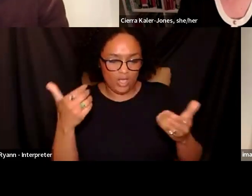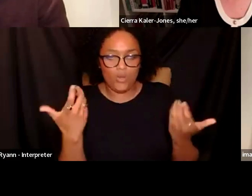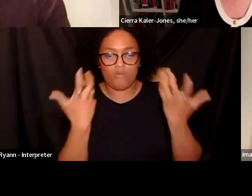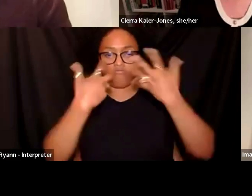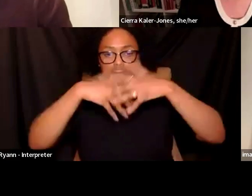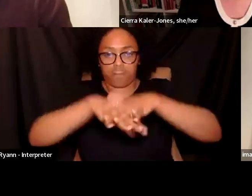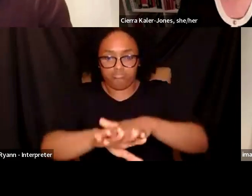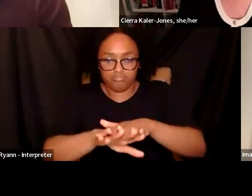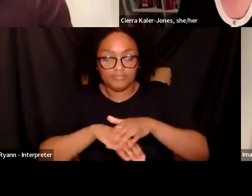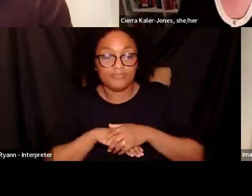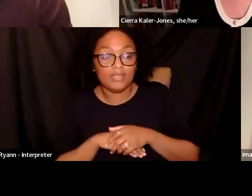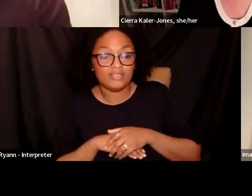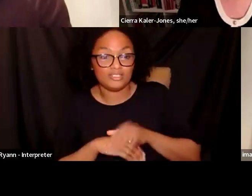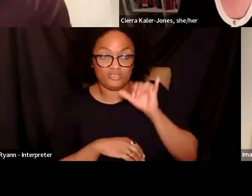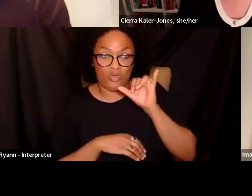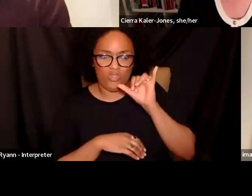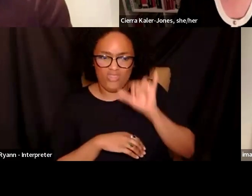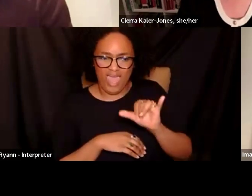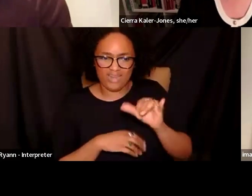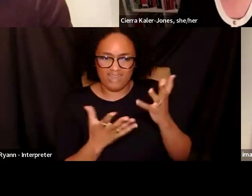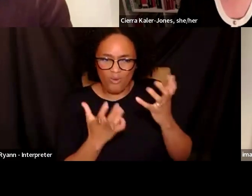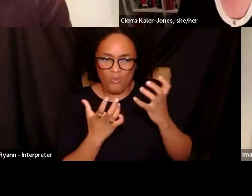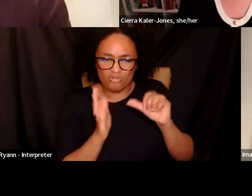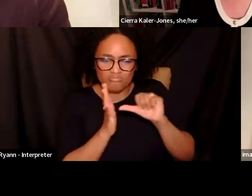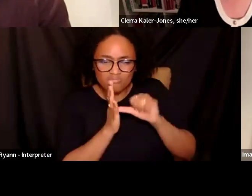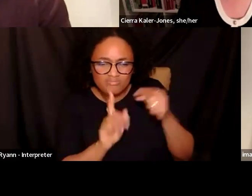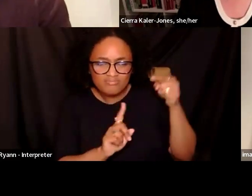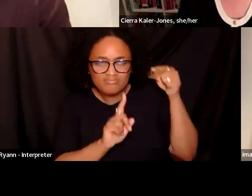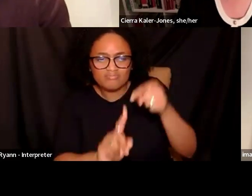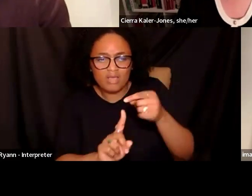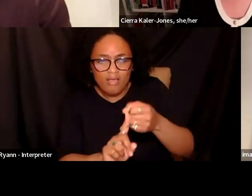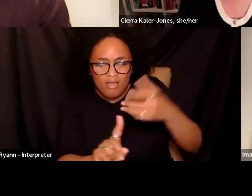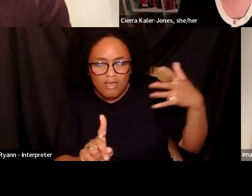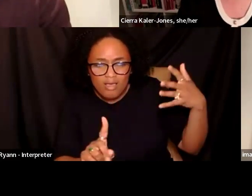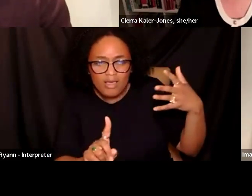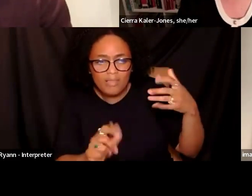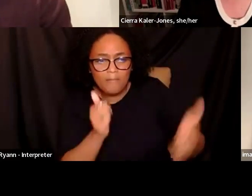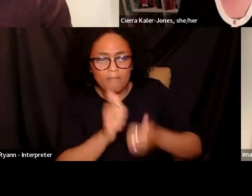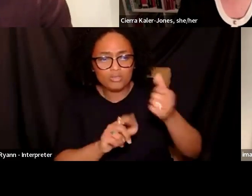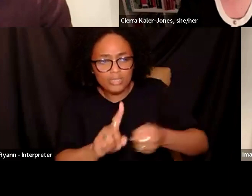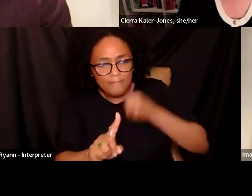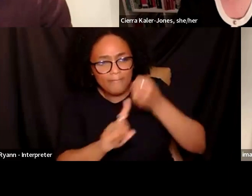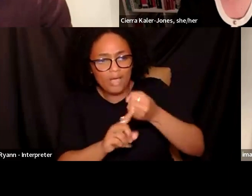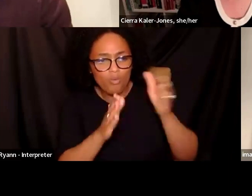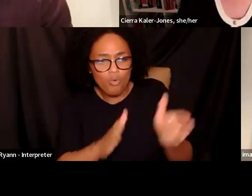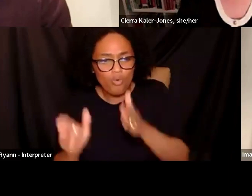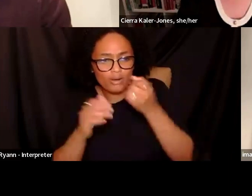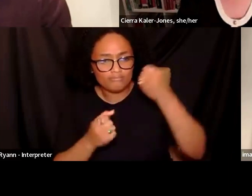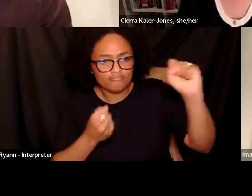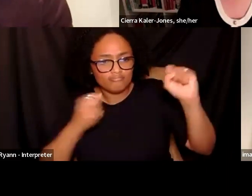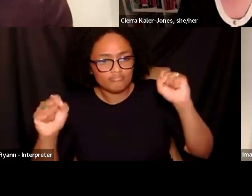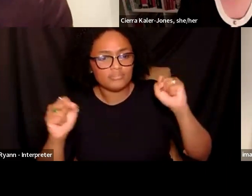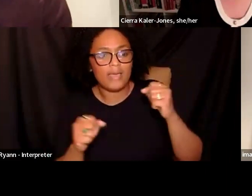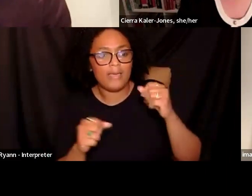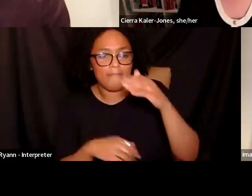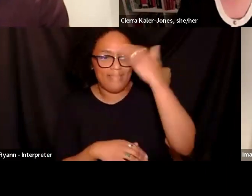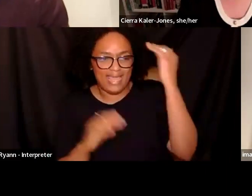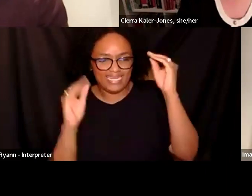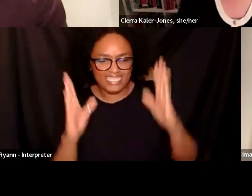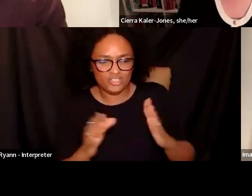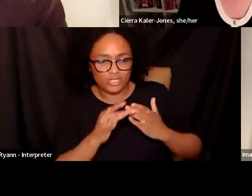Black teachers led and what their contributions meant for the broader civil rights movement.